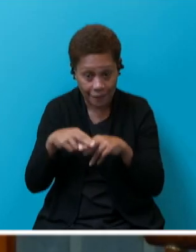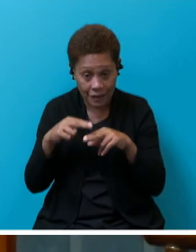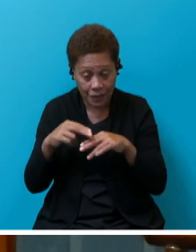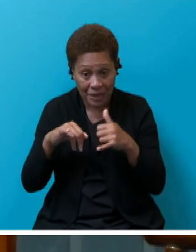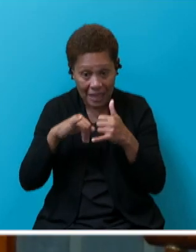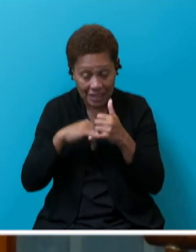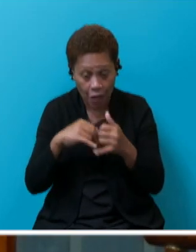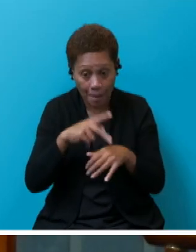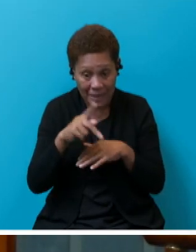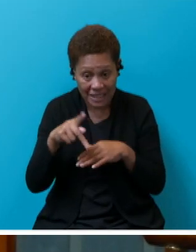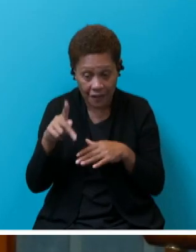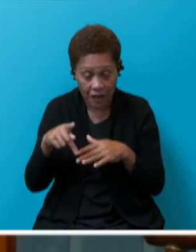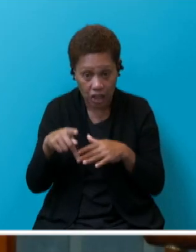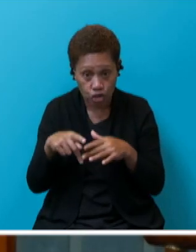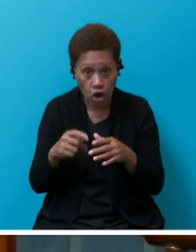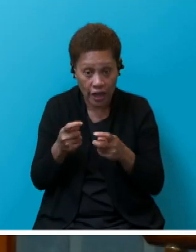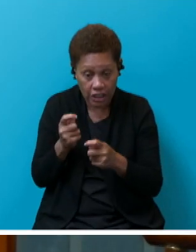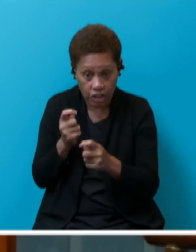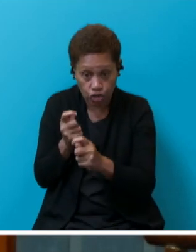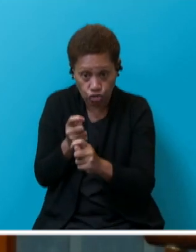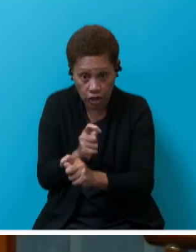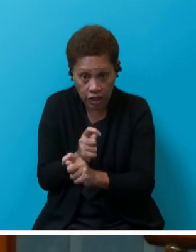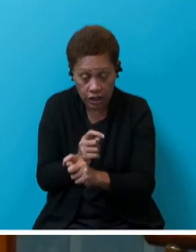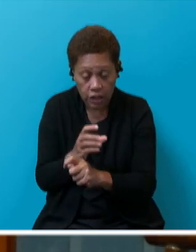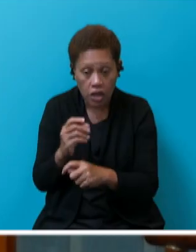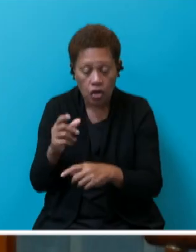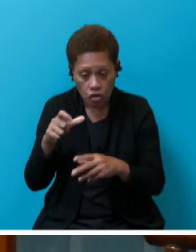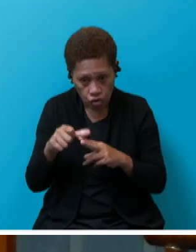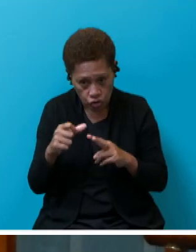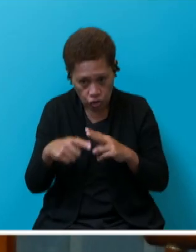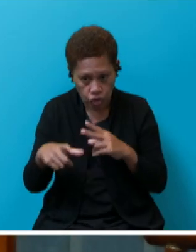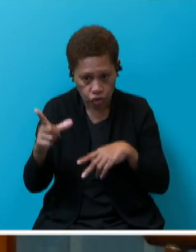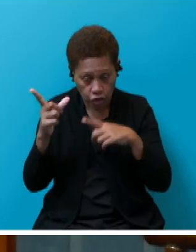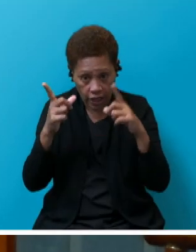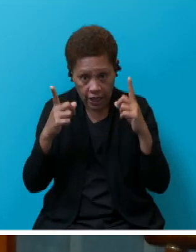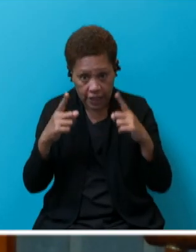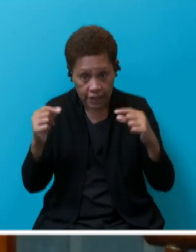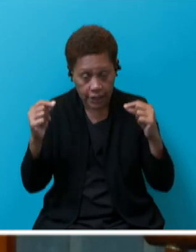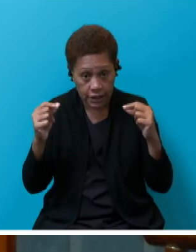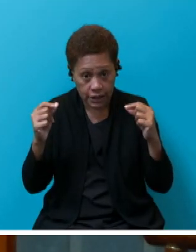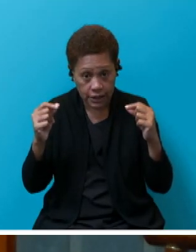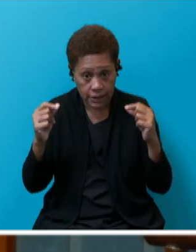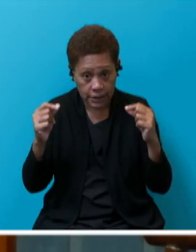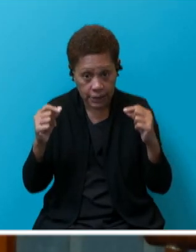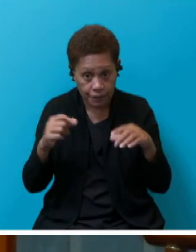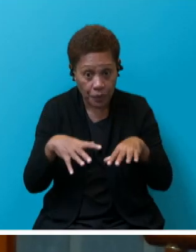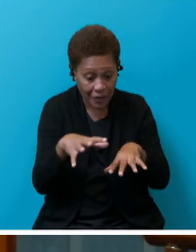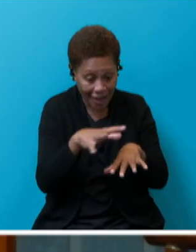Exchange, Sole FinTech, and the Asian Development Bank's Pacific Private Sector Development Initiative.